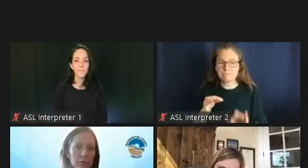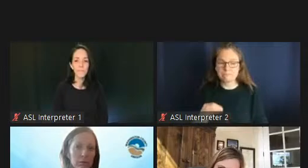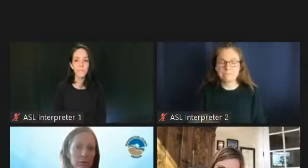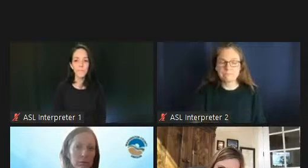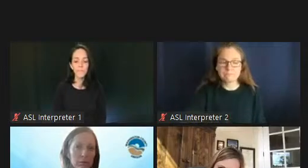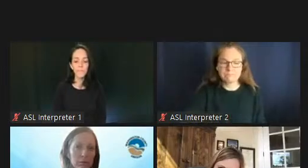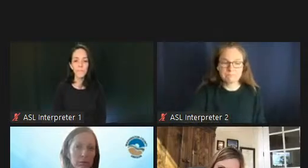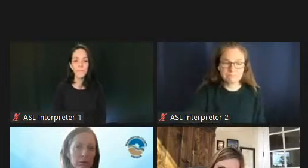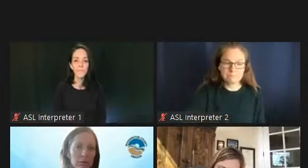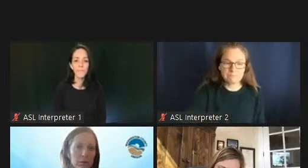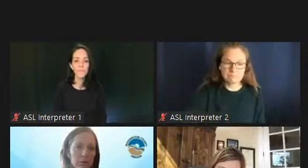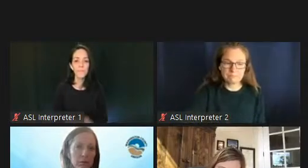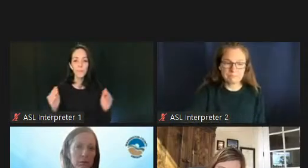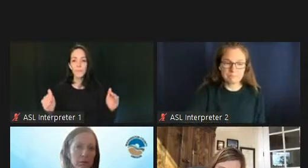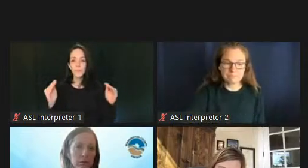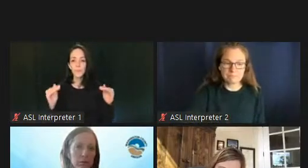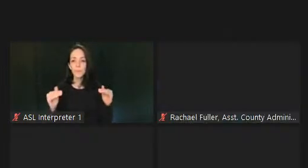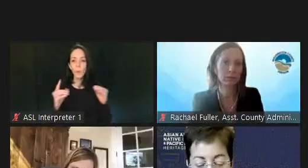And one more, please.